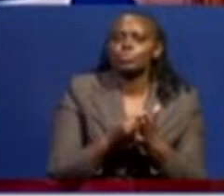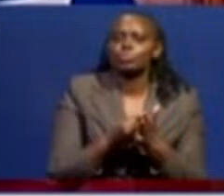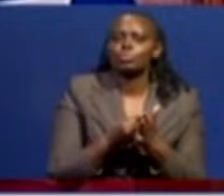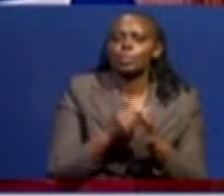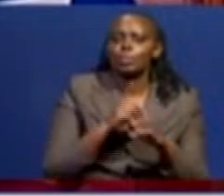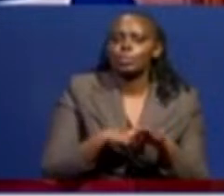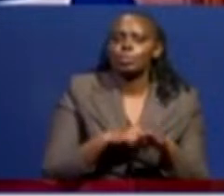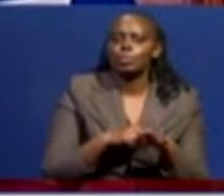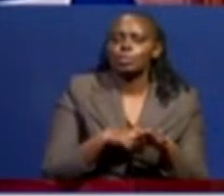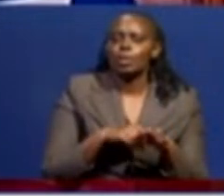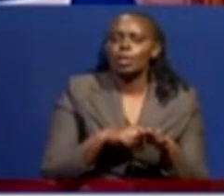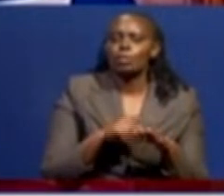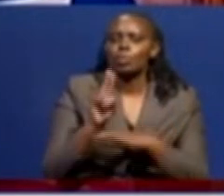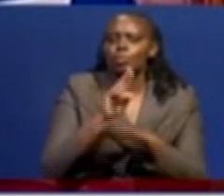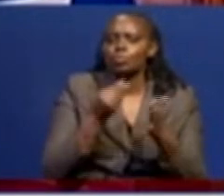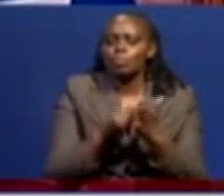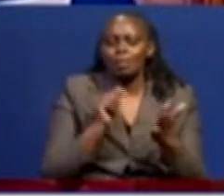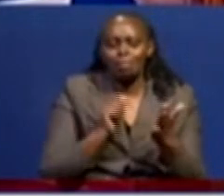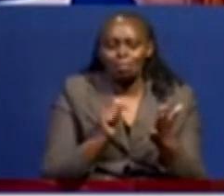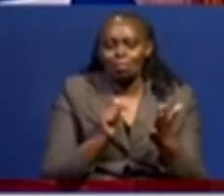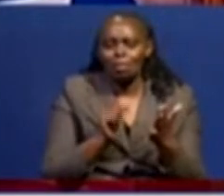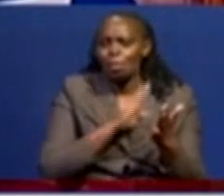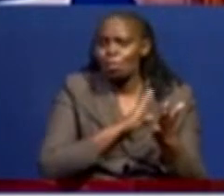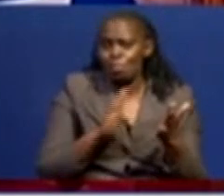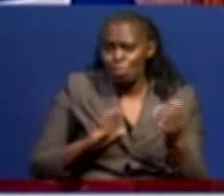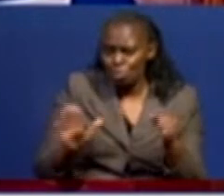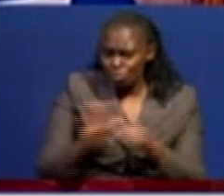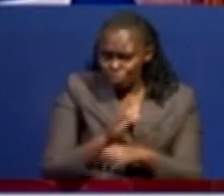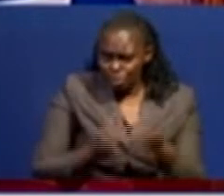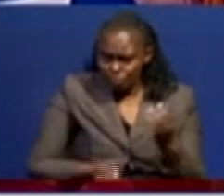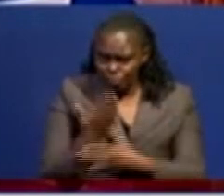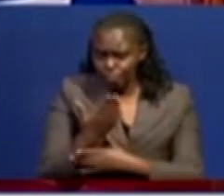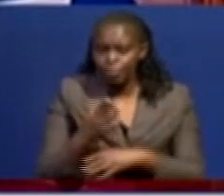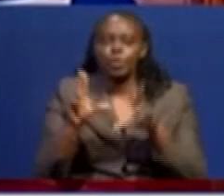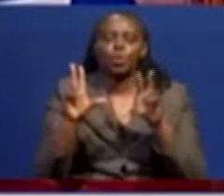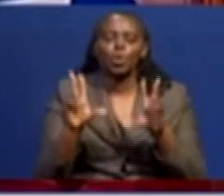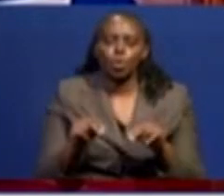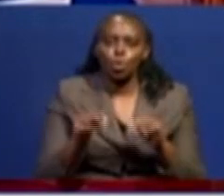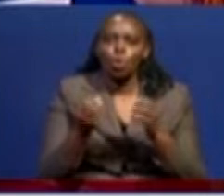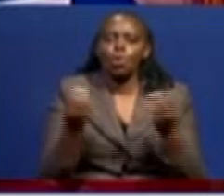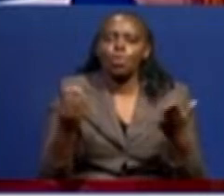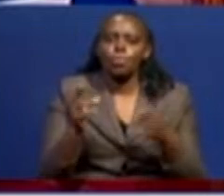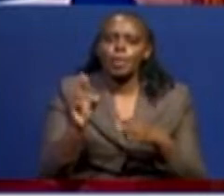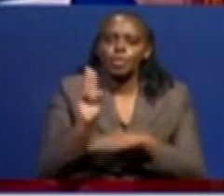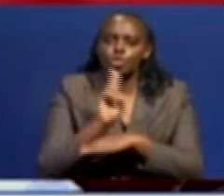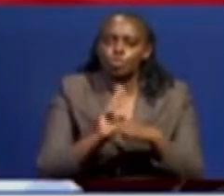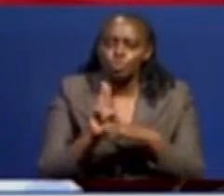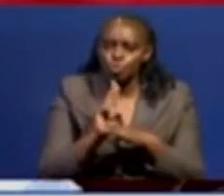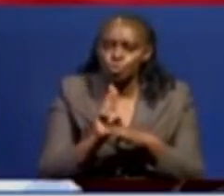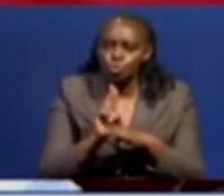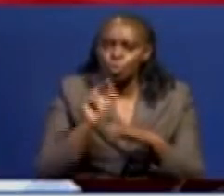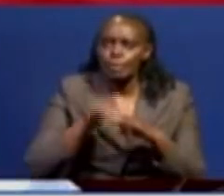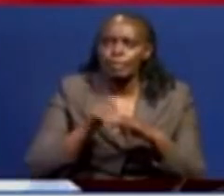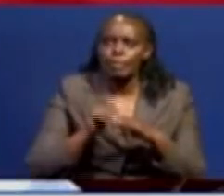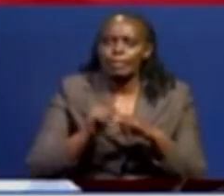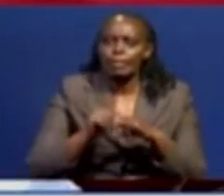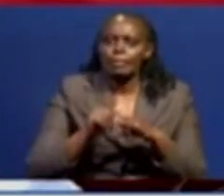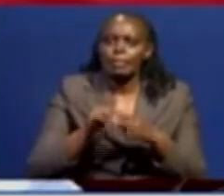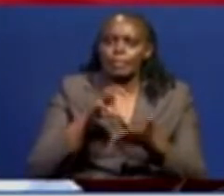of during incurring of this expenditure, was the board fully constituted? No. How much was